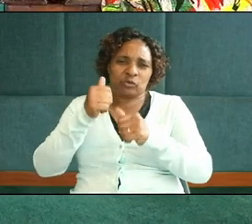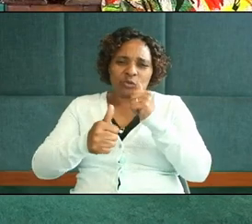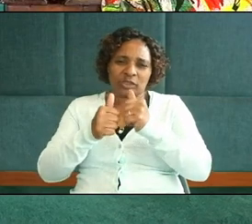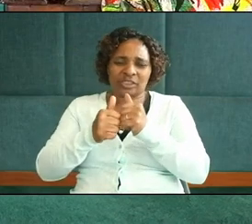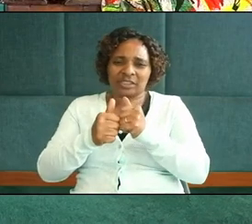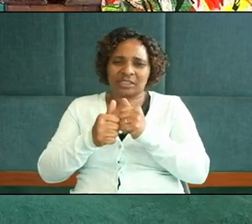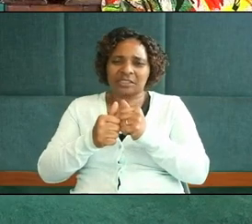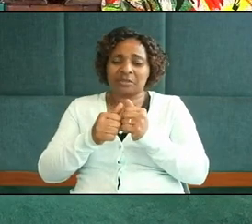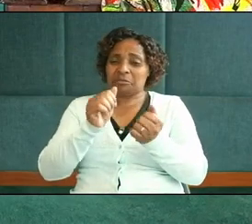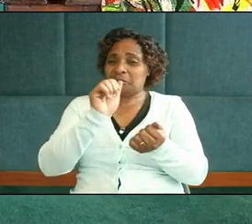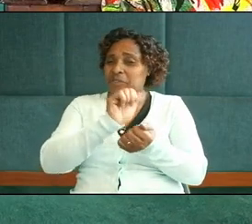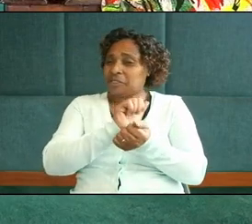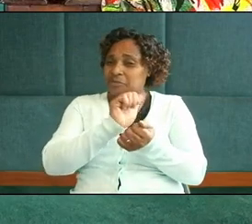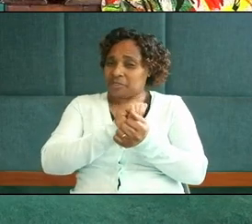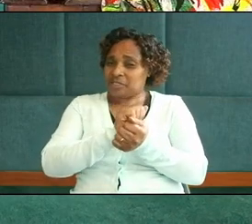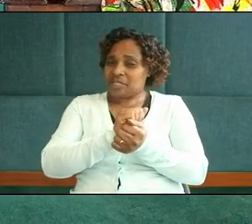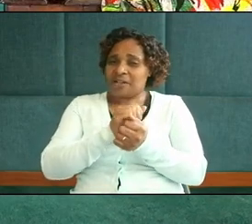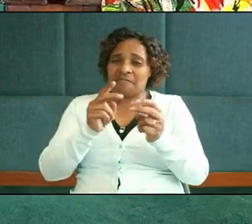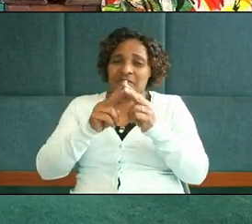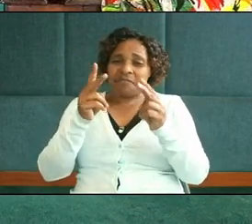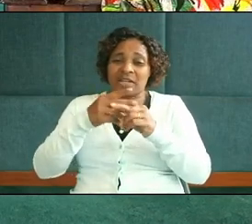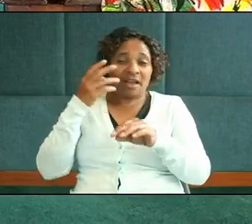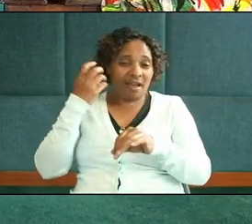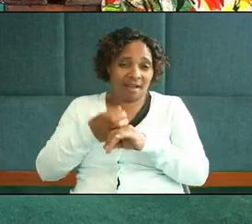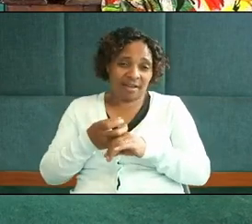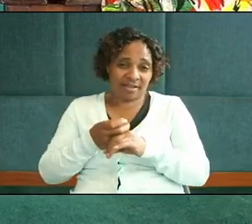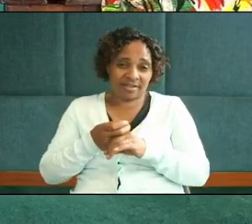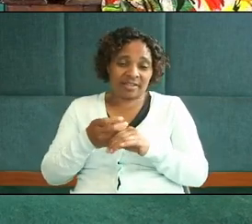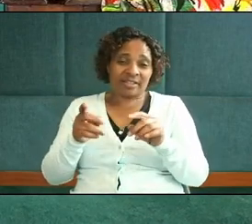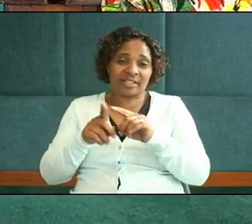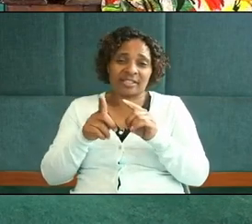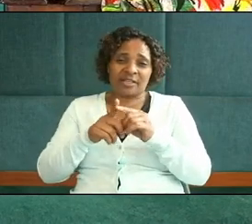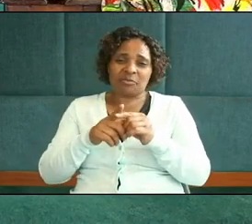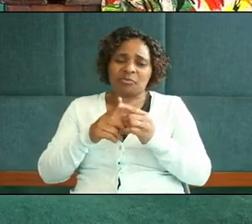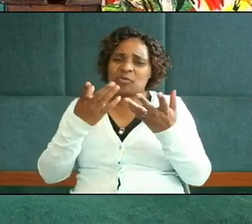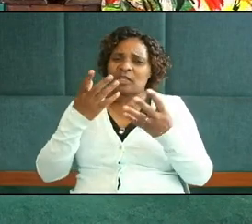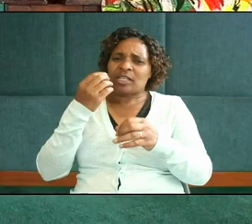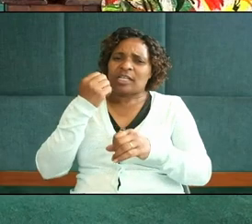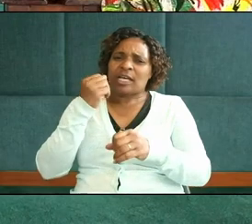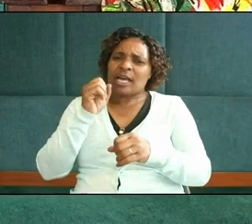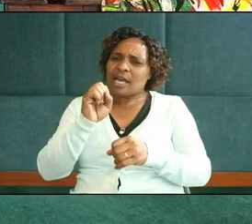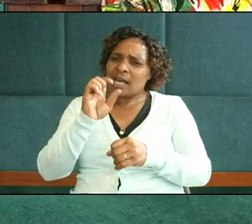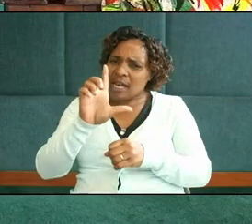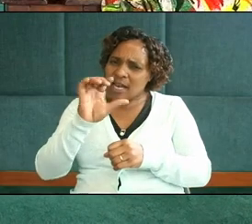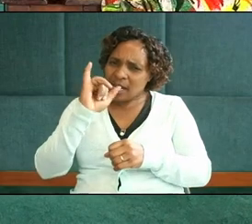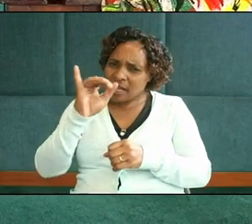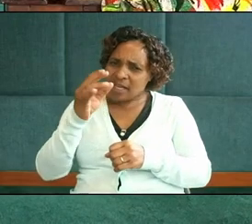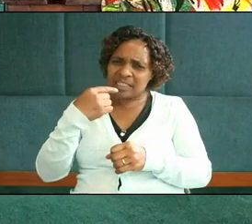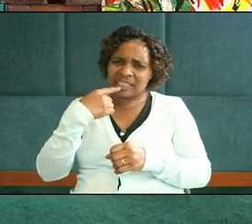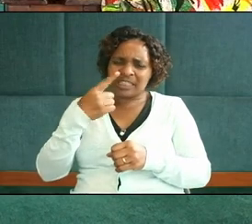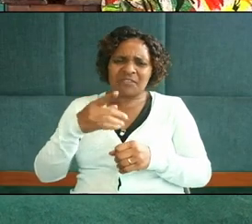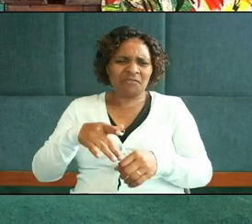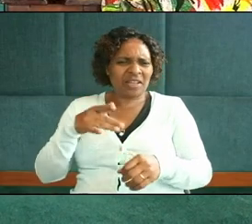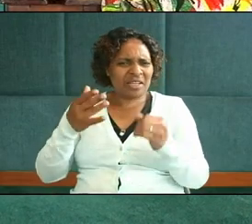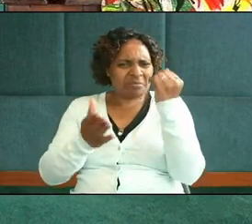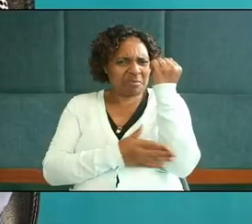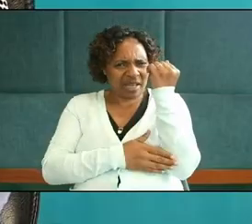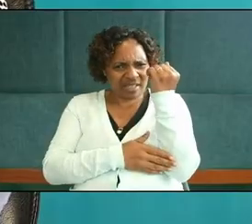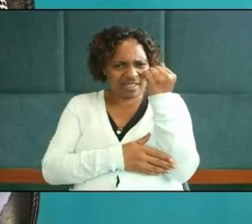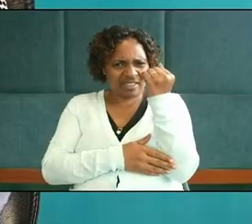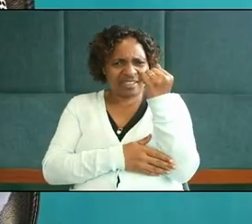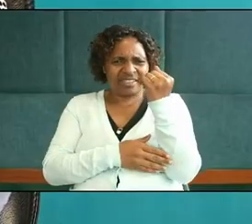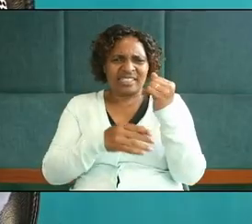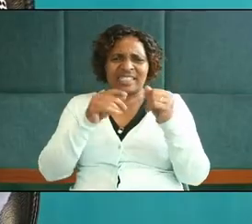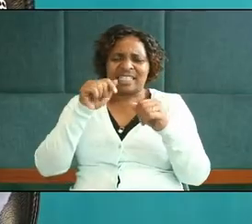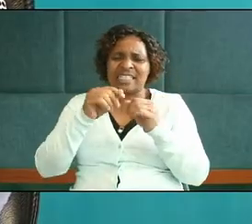being a disciplinarian is difficult because even as Eli did, you know, he felt really bad because that was one, his